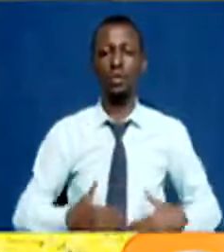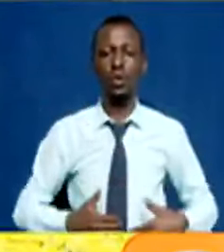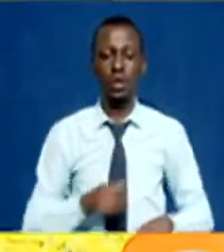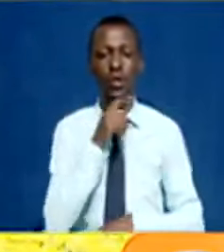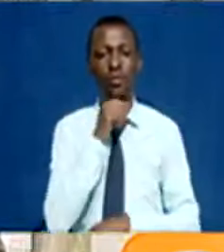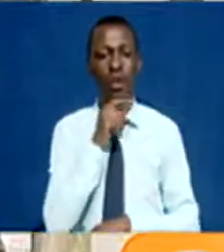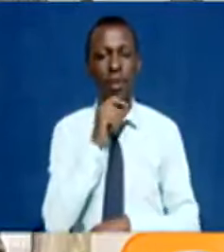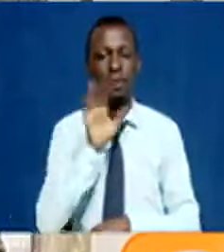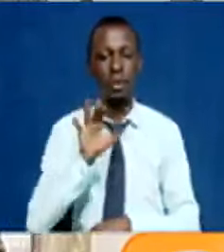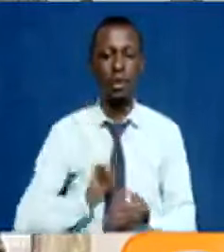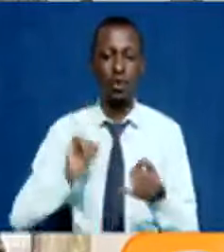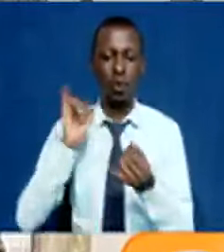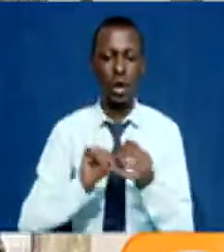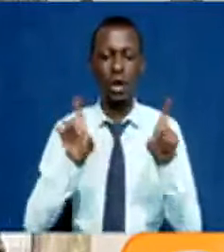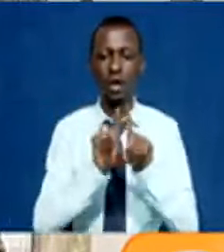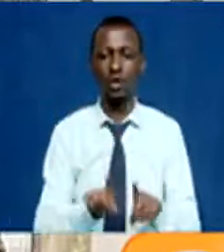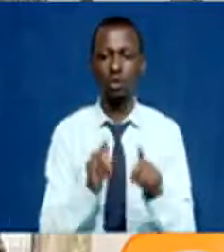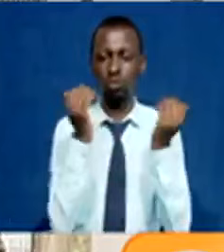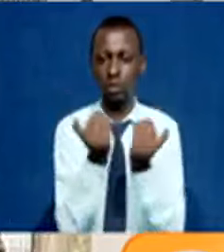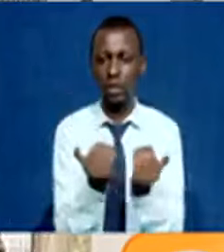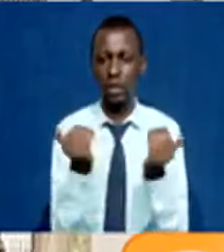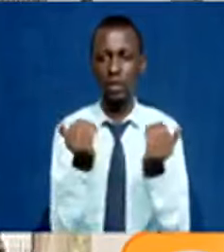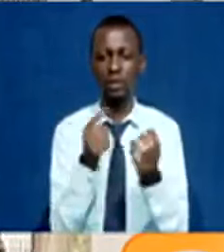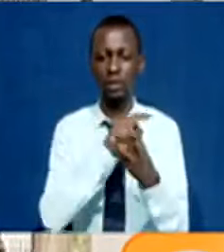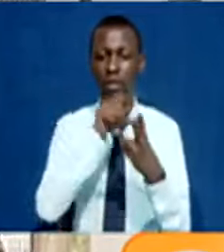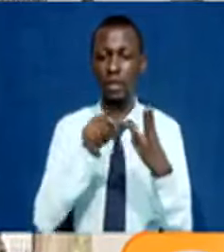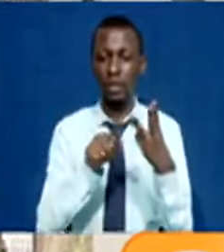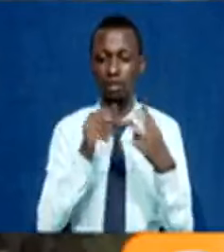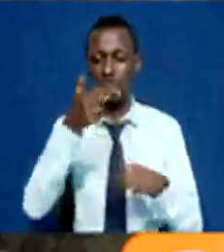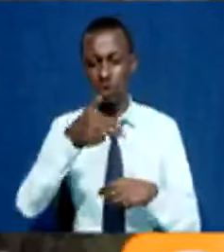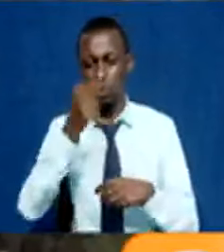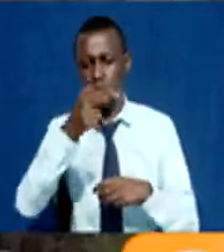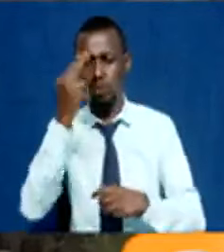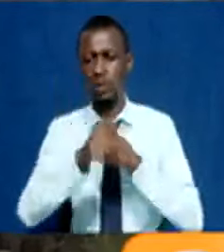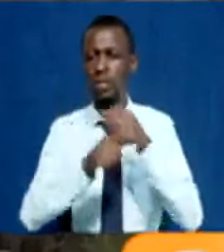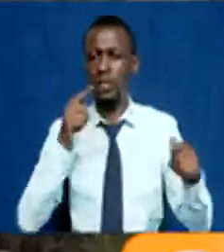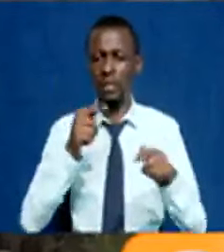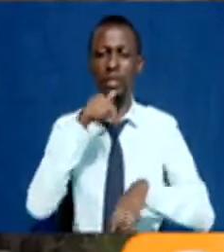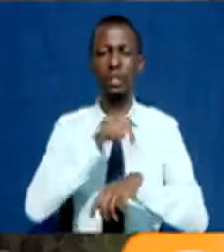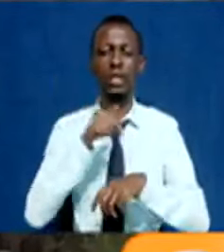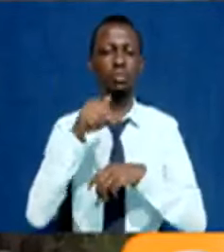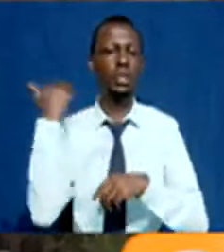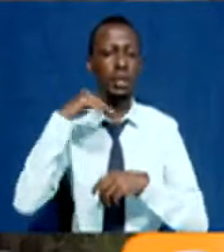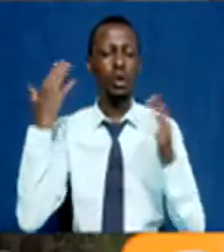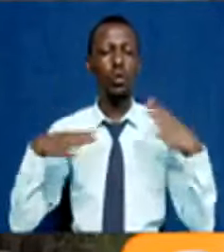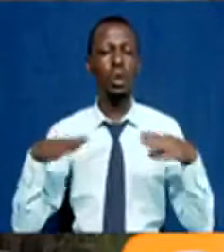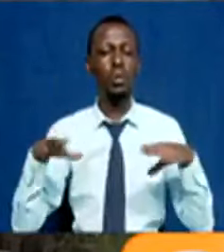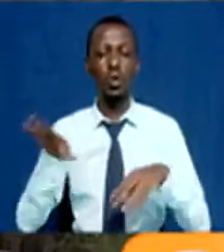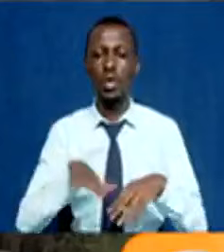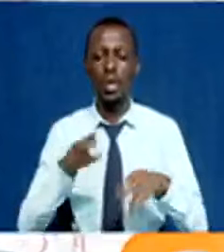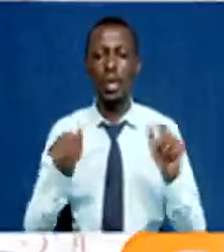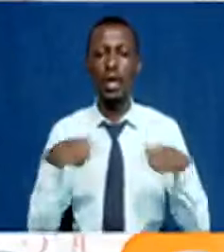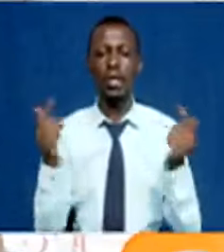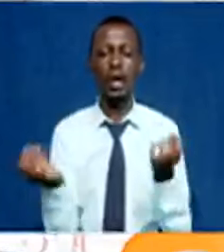his wife and child. The trio was shot and killed in a bandit attack at Chemoe area of Baringo North